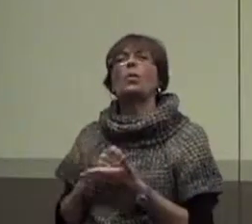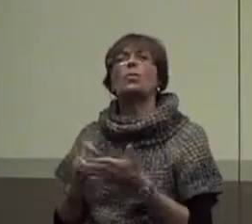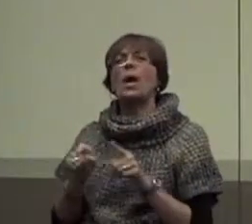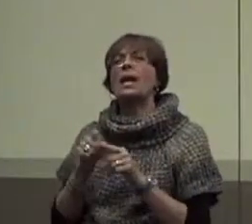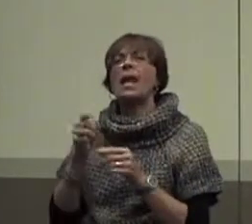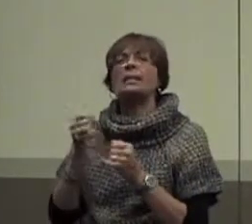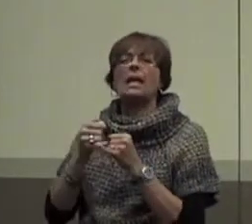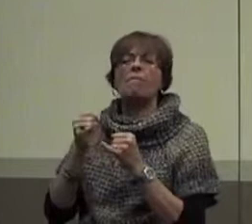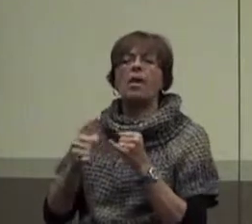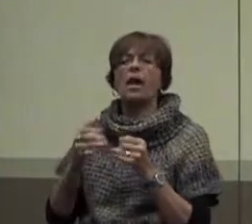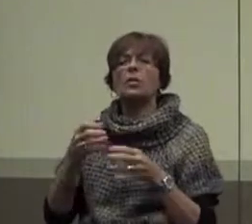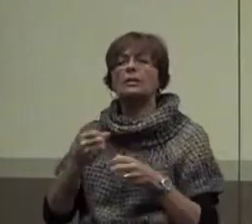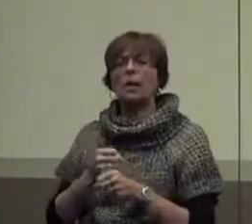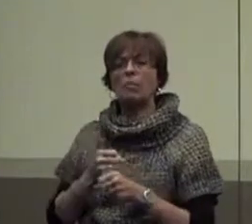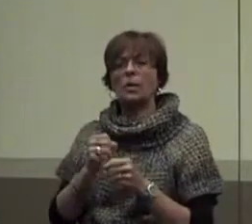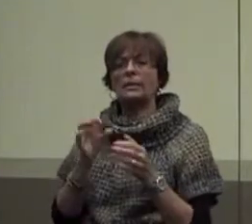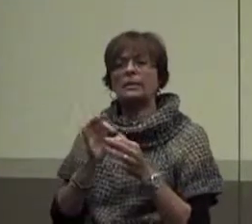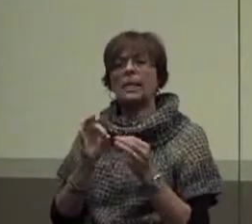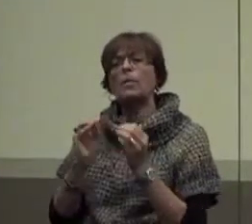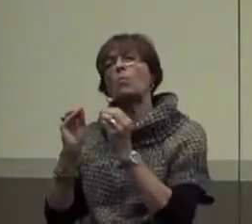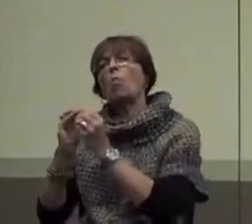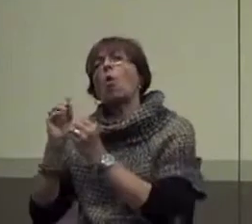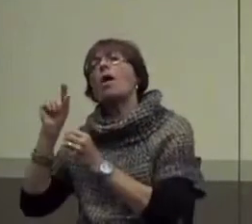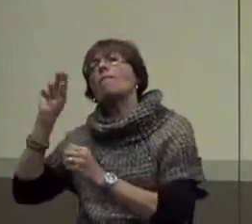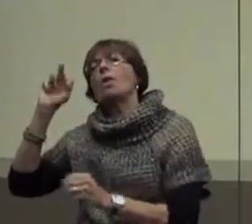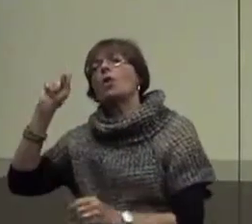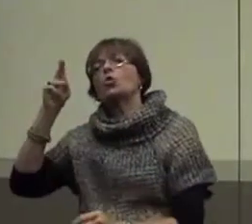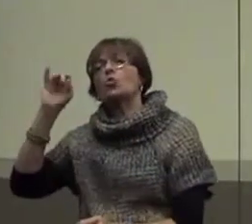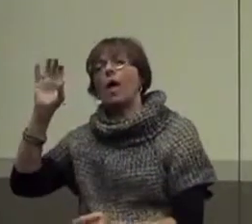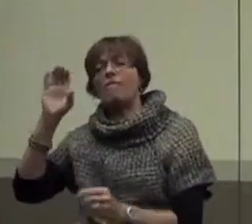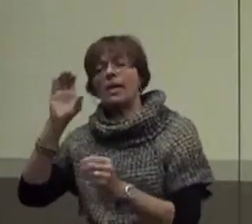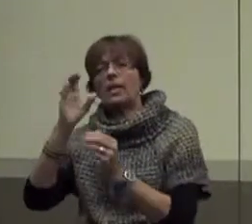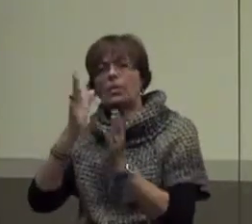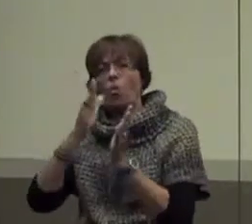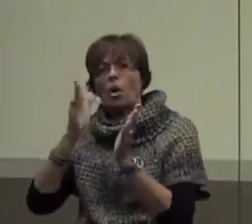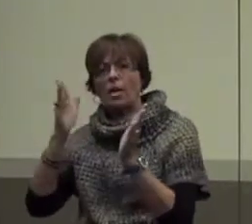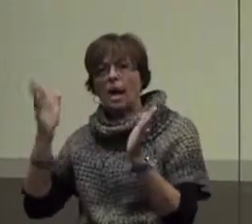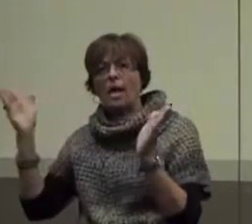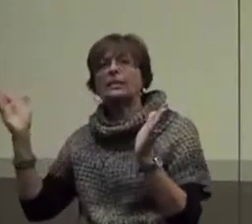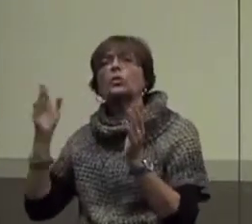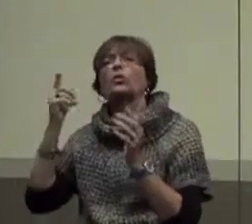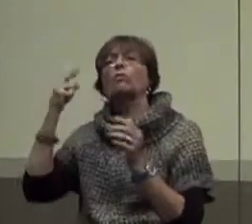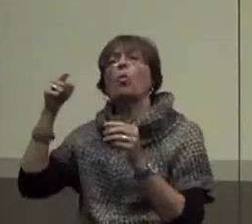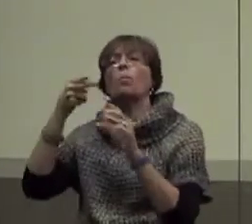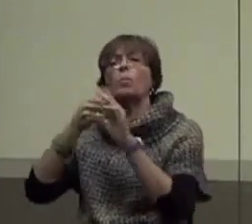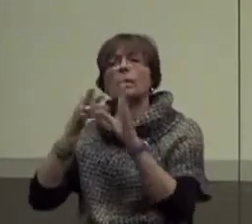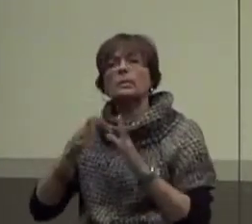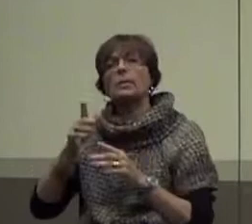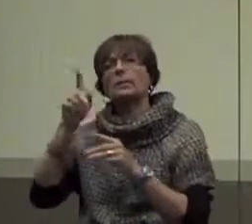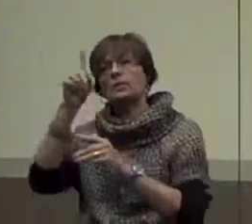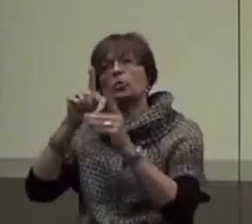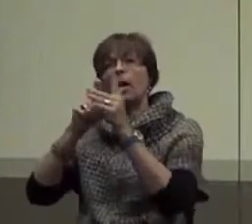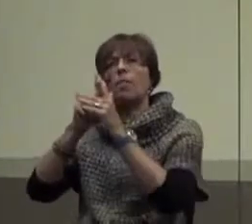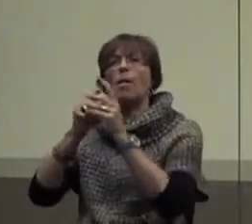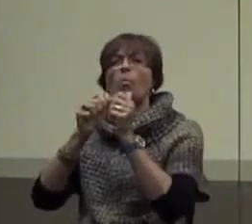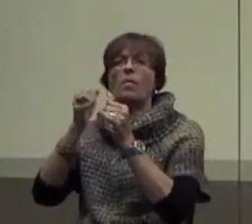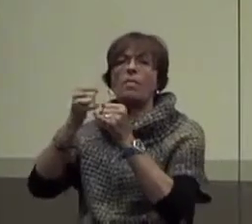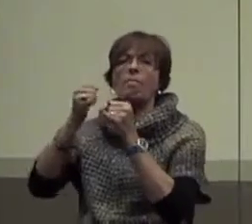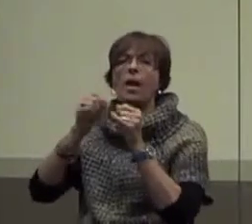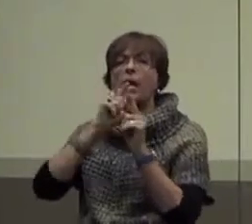our final summary statement? So more of a graphic organizer to teach participants to come up with a final answer based on these